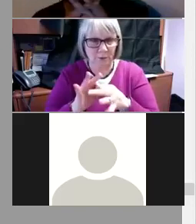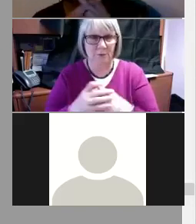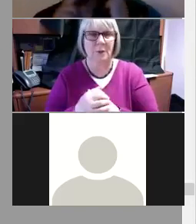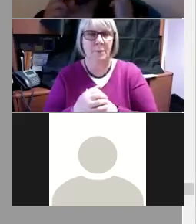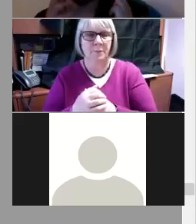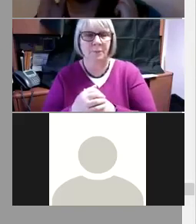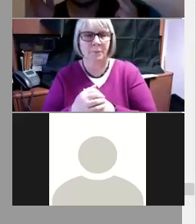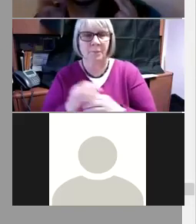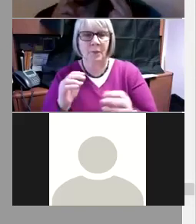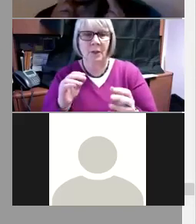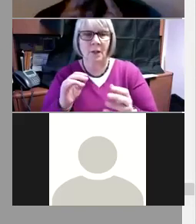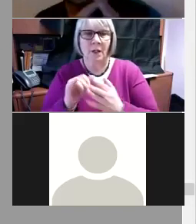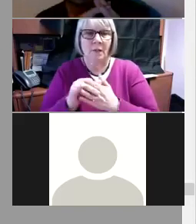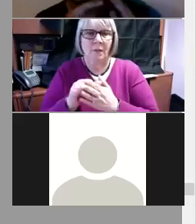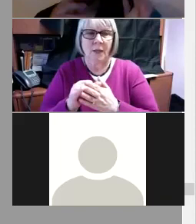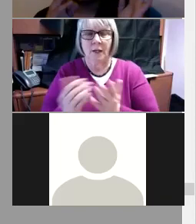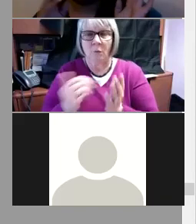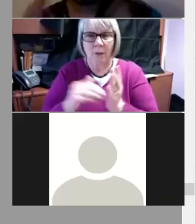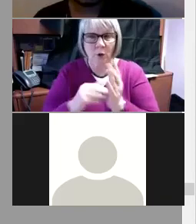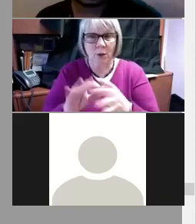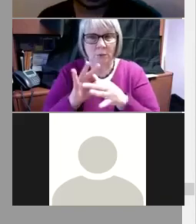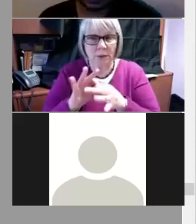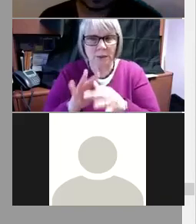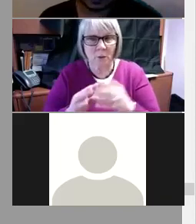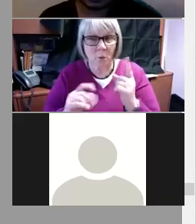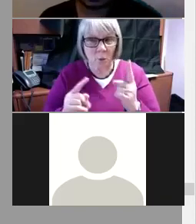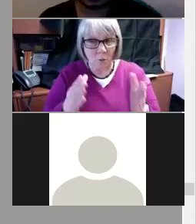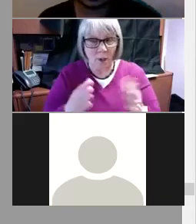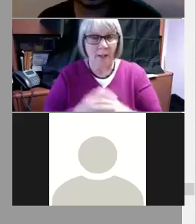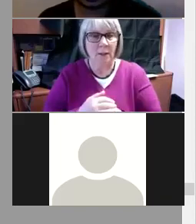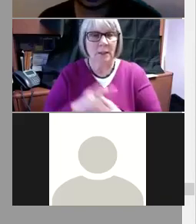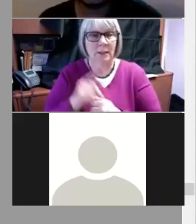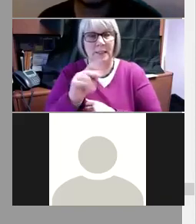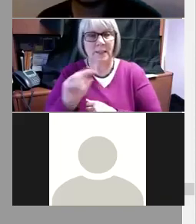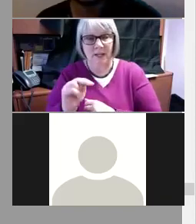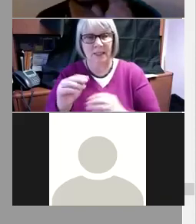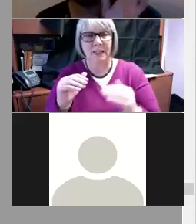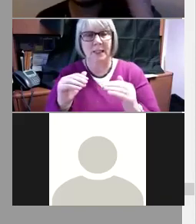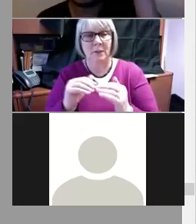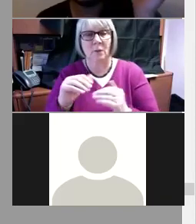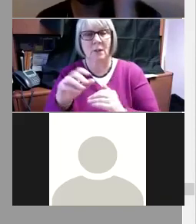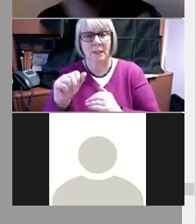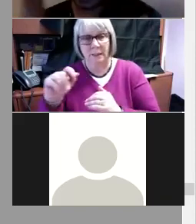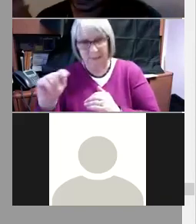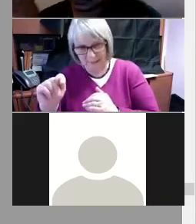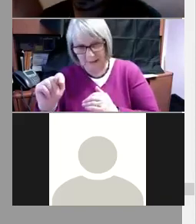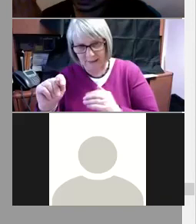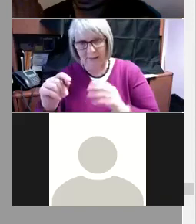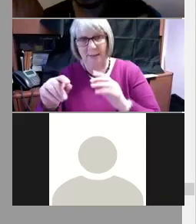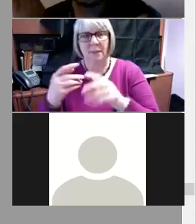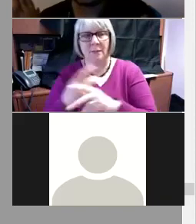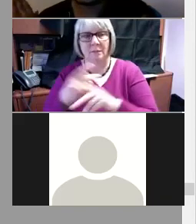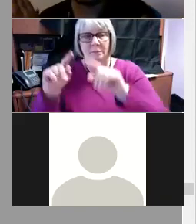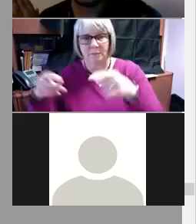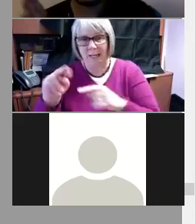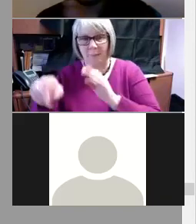Two potential recurrence relations. One is a T of n equals to A times T of n minus